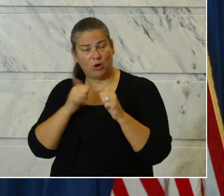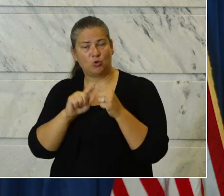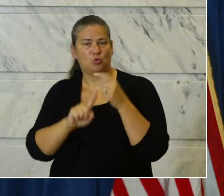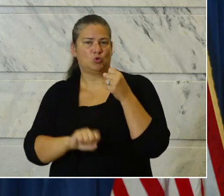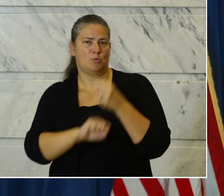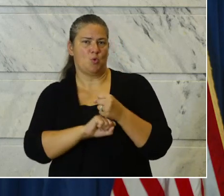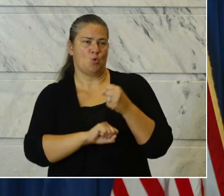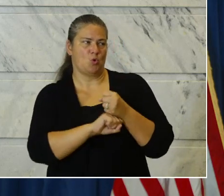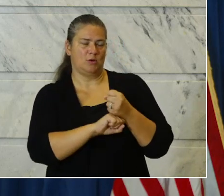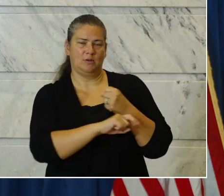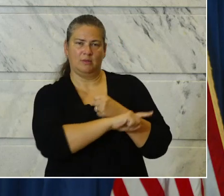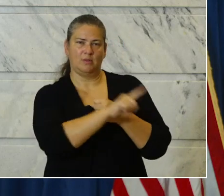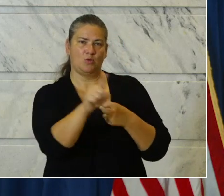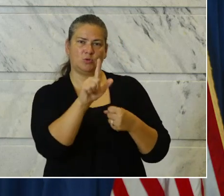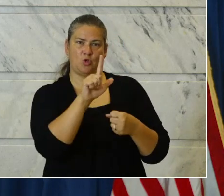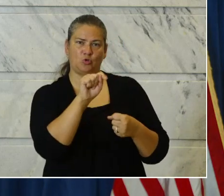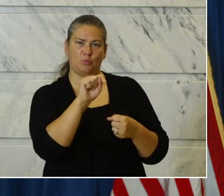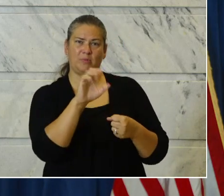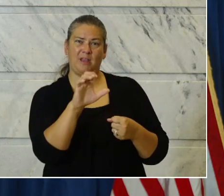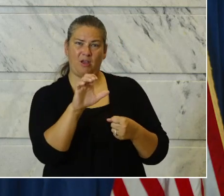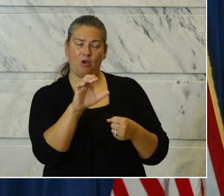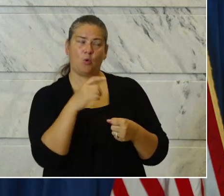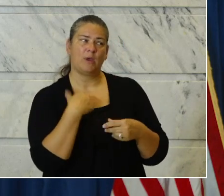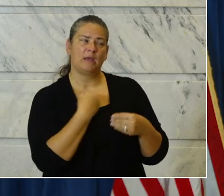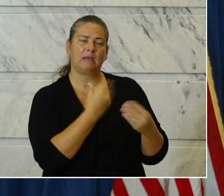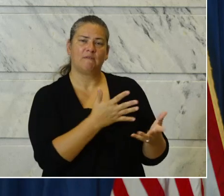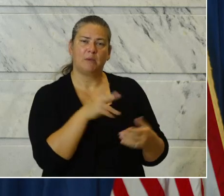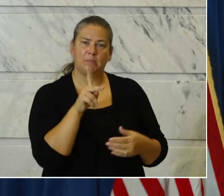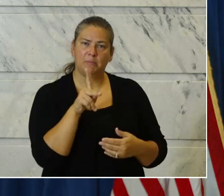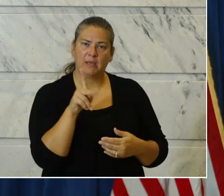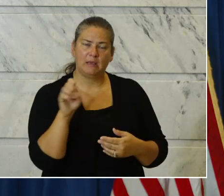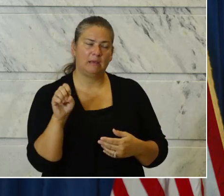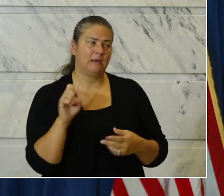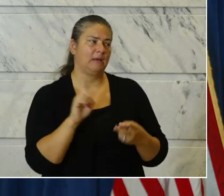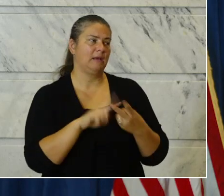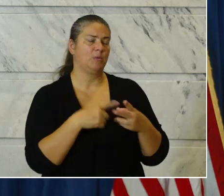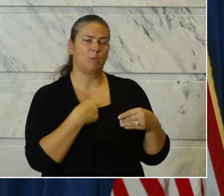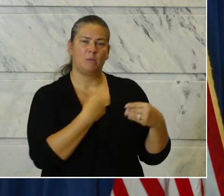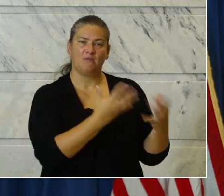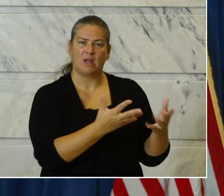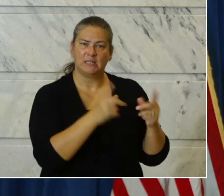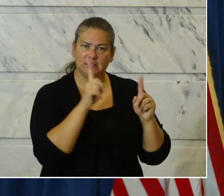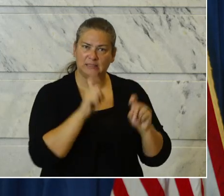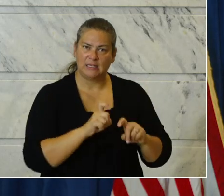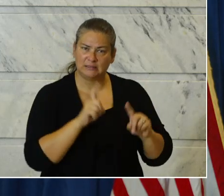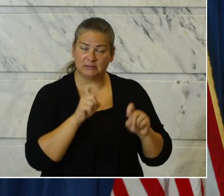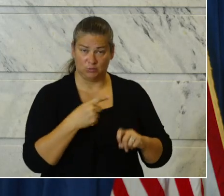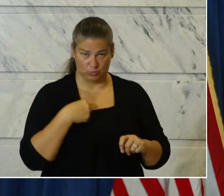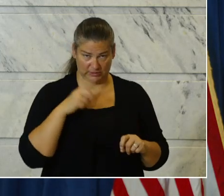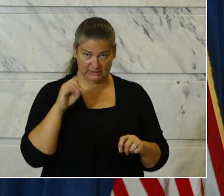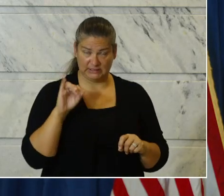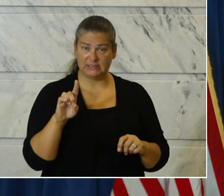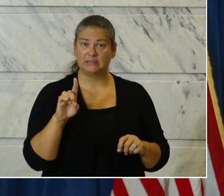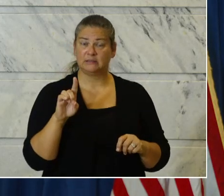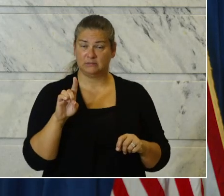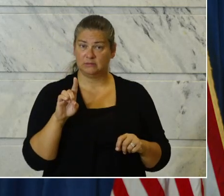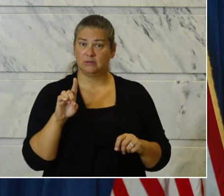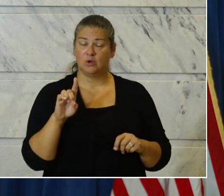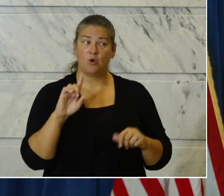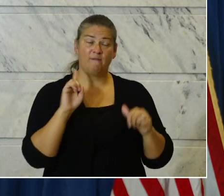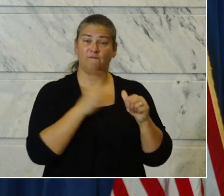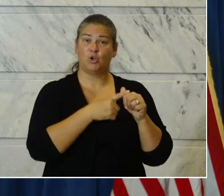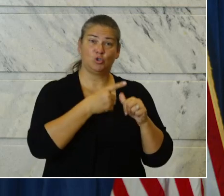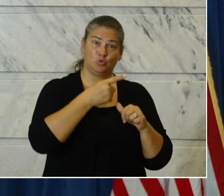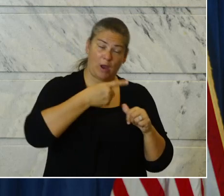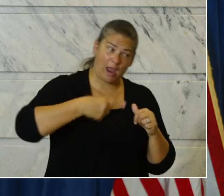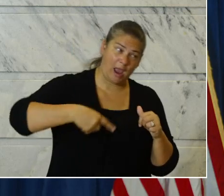the facilities through providing PPE, through providing testing. We've done that on a first round. We're doing